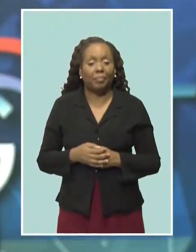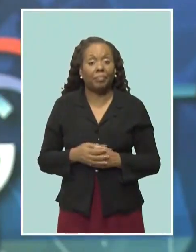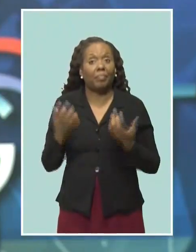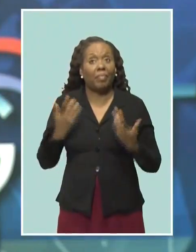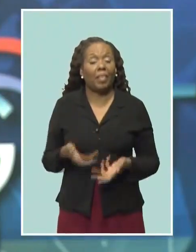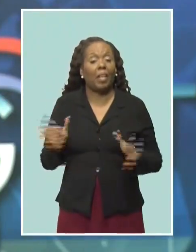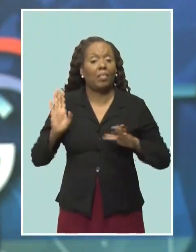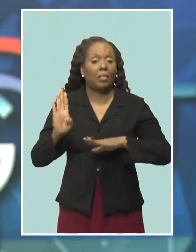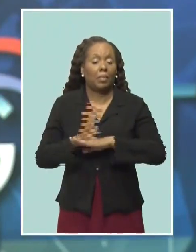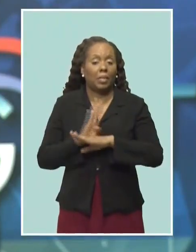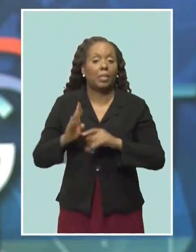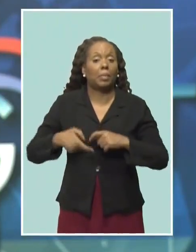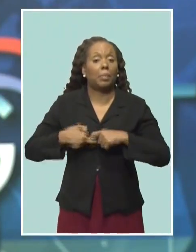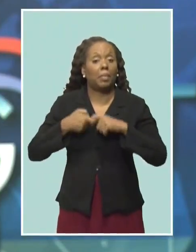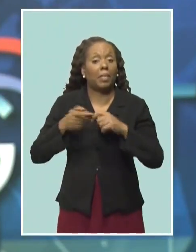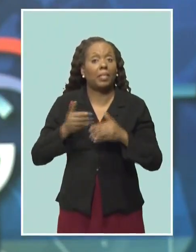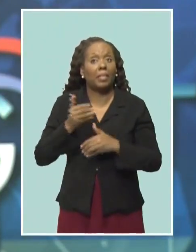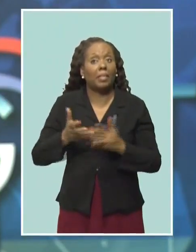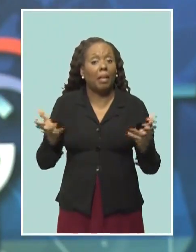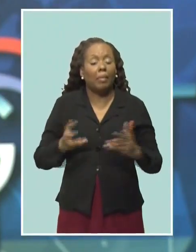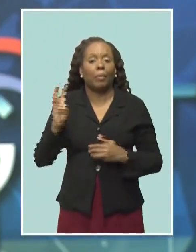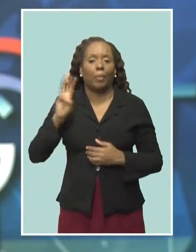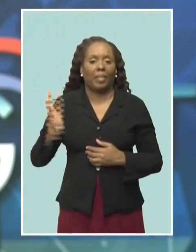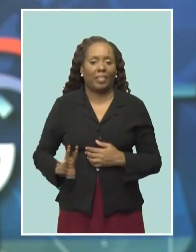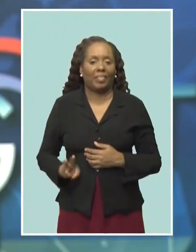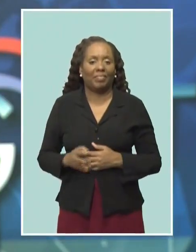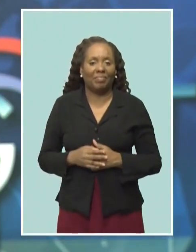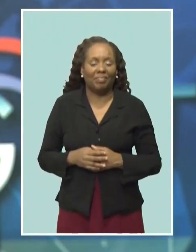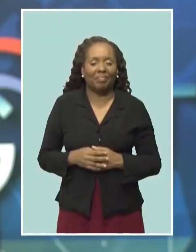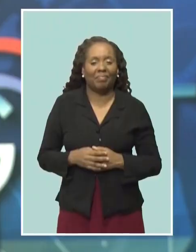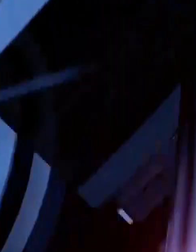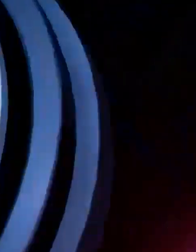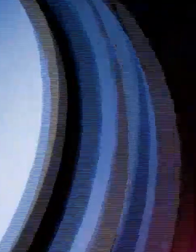And that's business. We'll take a break here and be back with the weather.